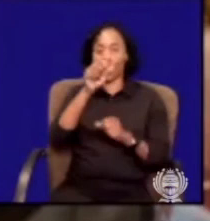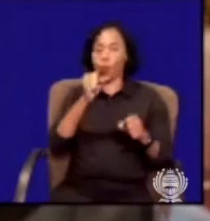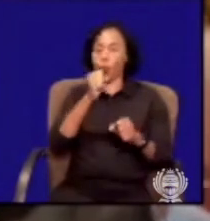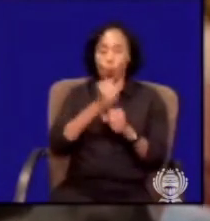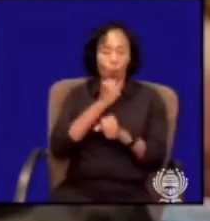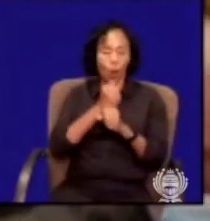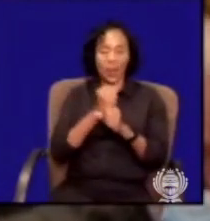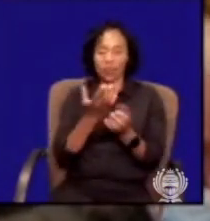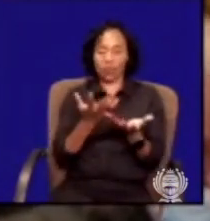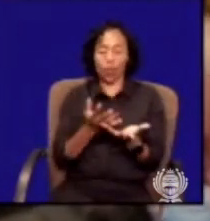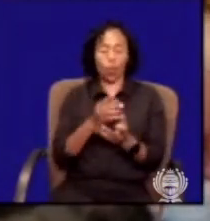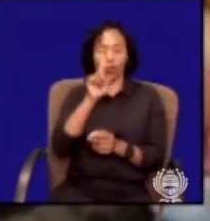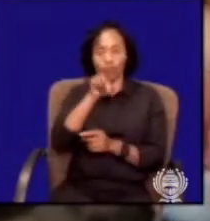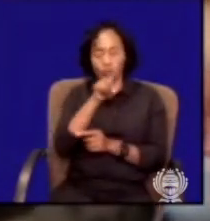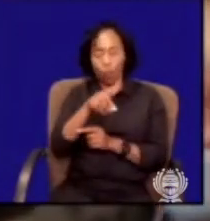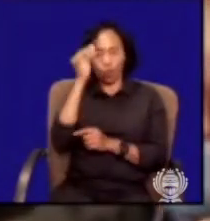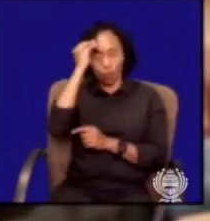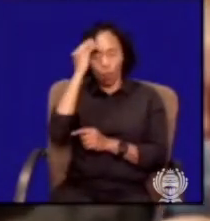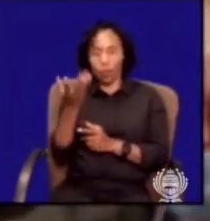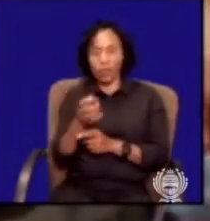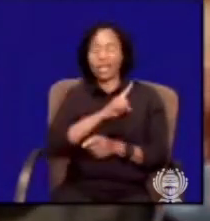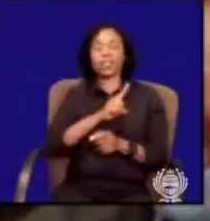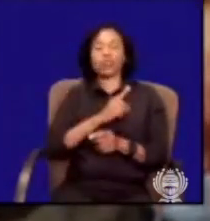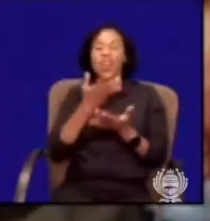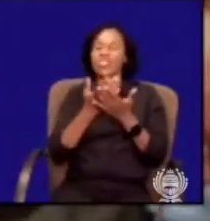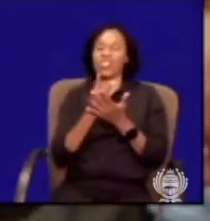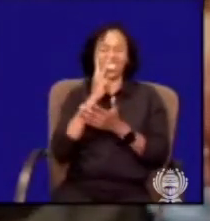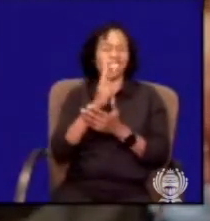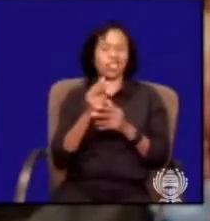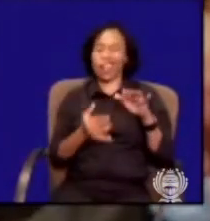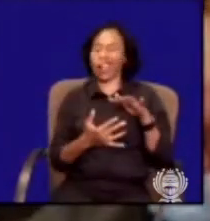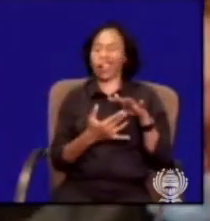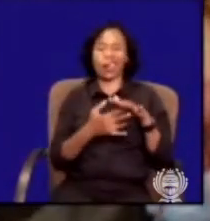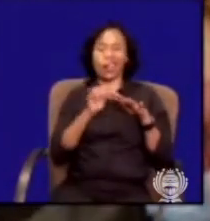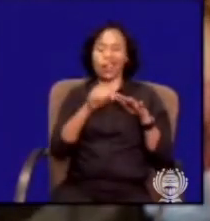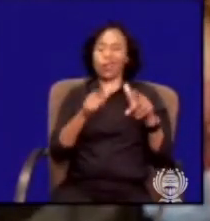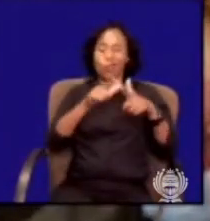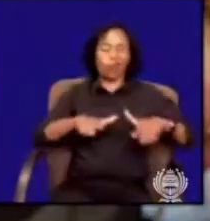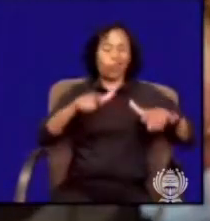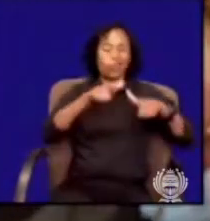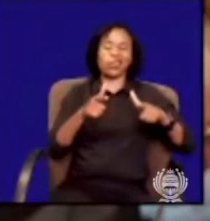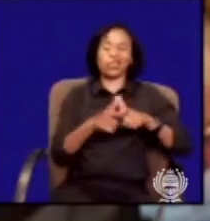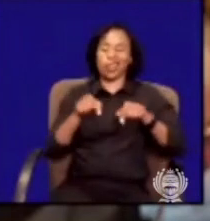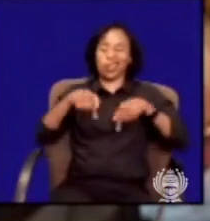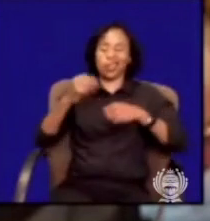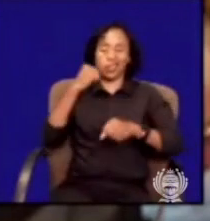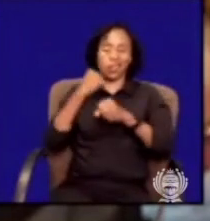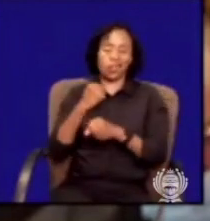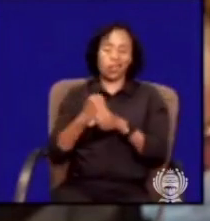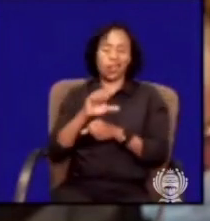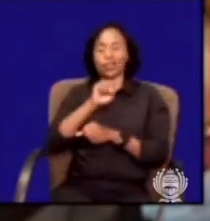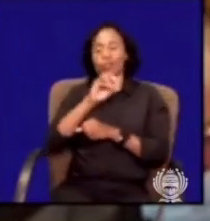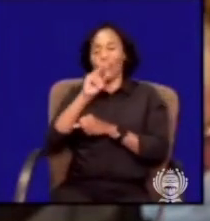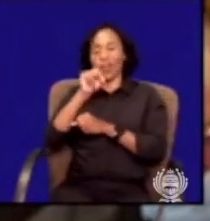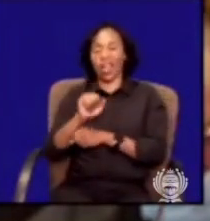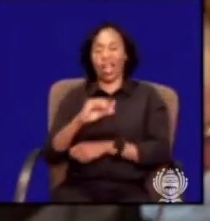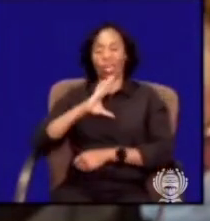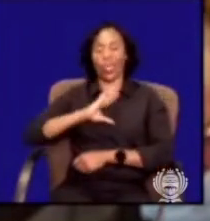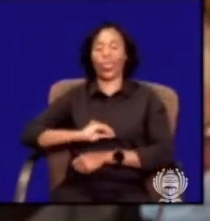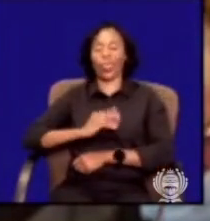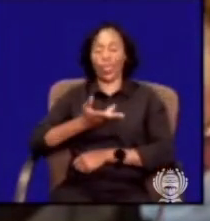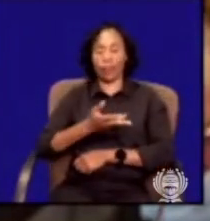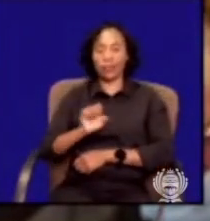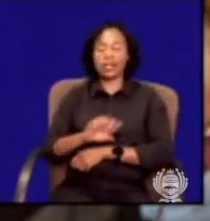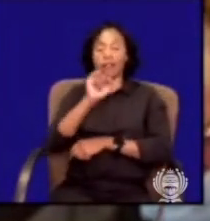why I guess you have seemingly toned down your enthusiasm for localization in this year's SONA. South Africa needs to be